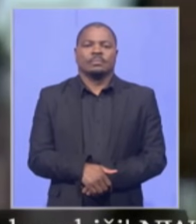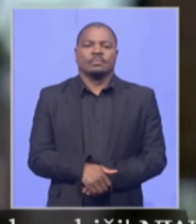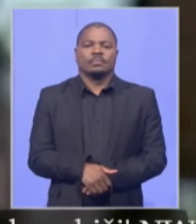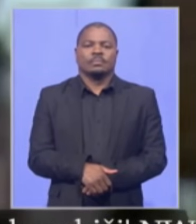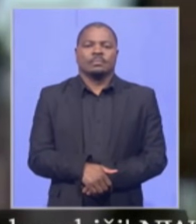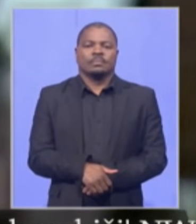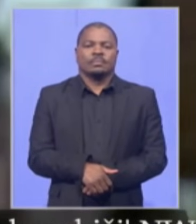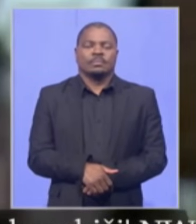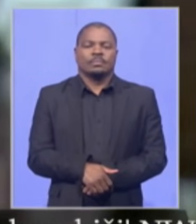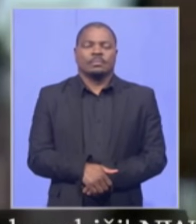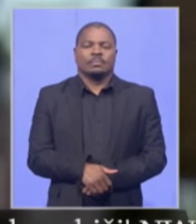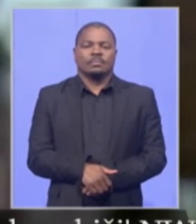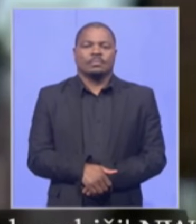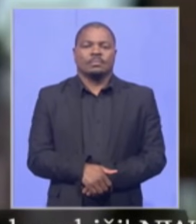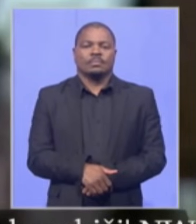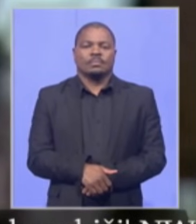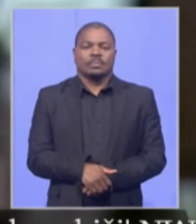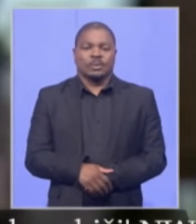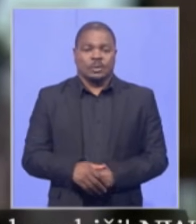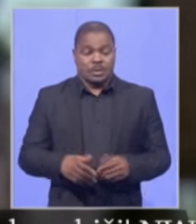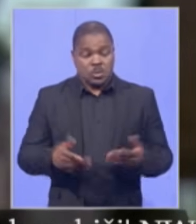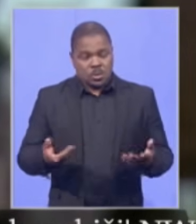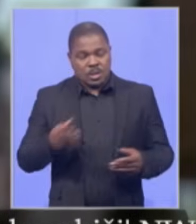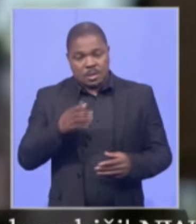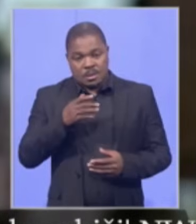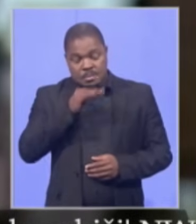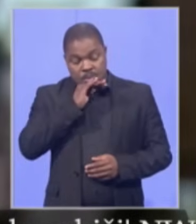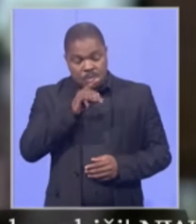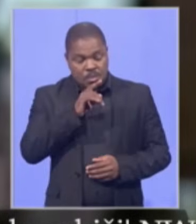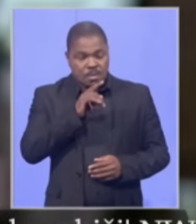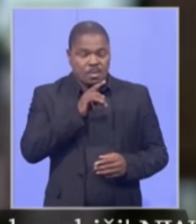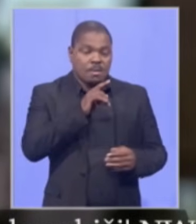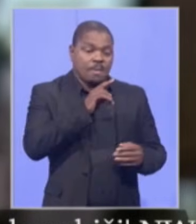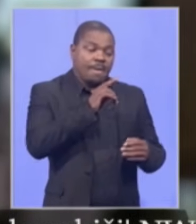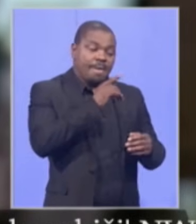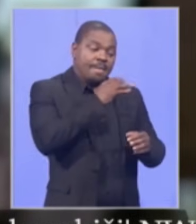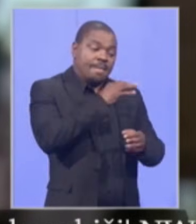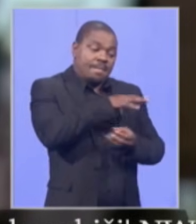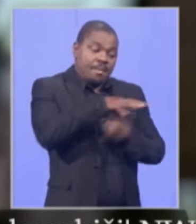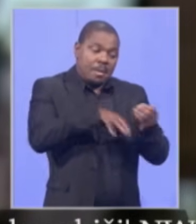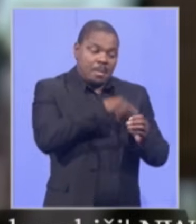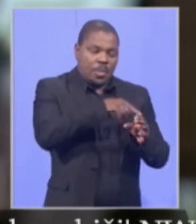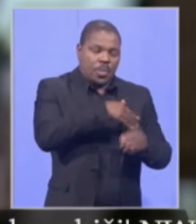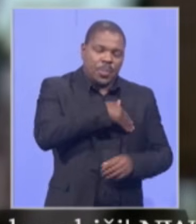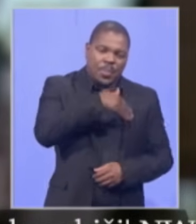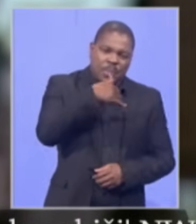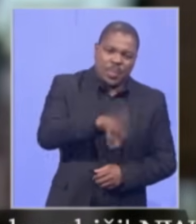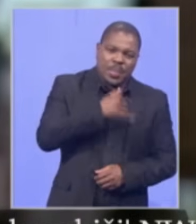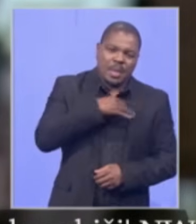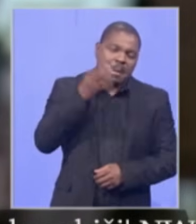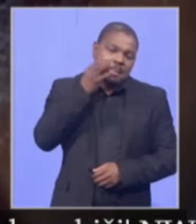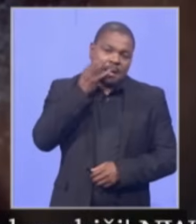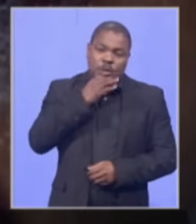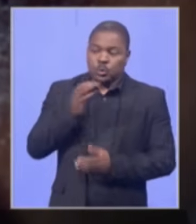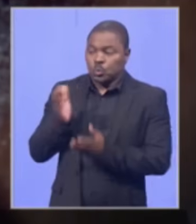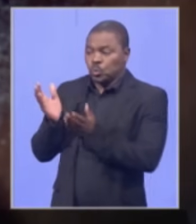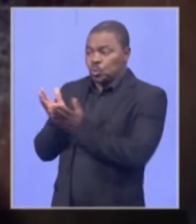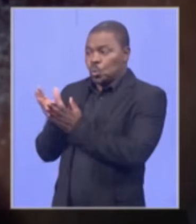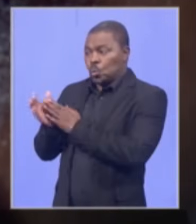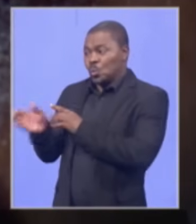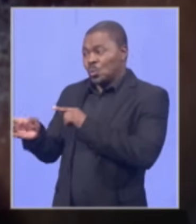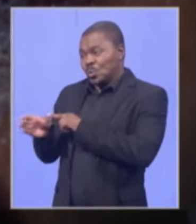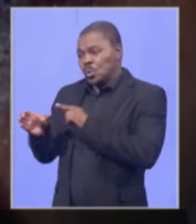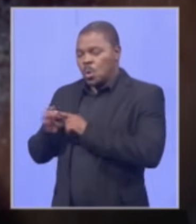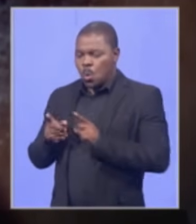Talking about arrested. Ba lelapa ba ba utlwileng botlhoko ba re bathati ba sekolo ba reteletswe ke go tsaya dikgato